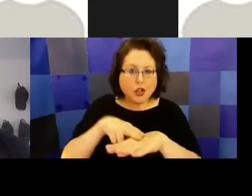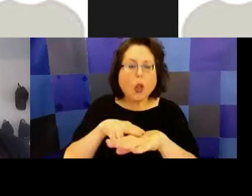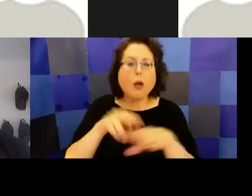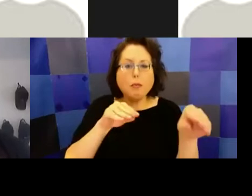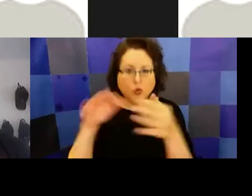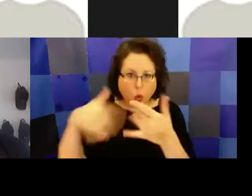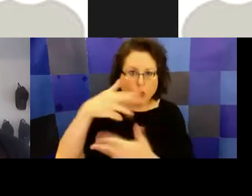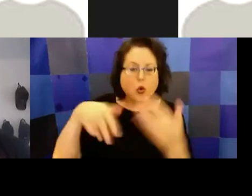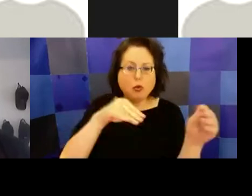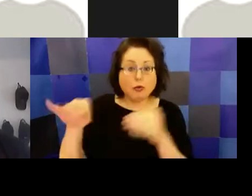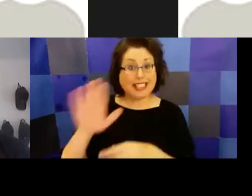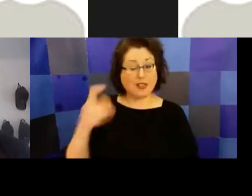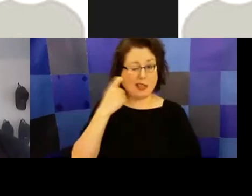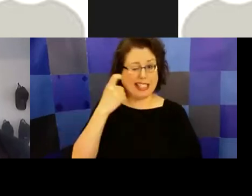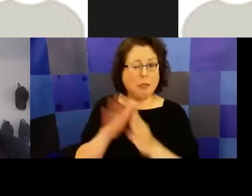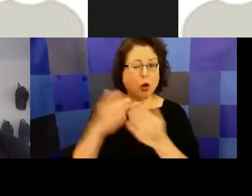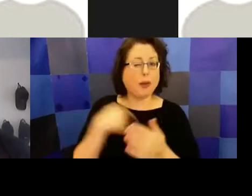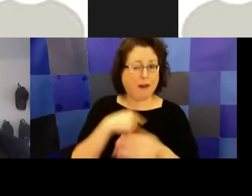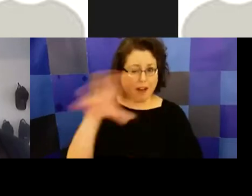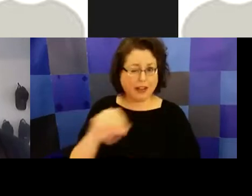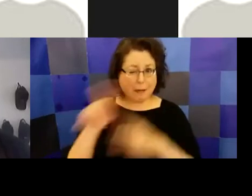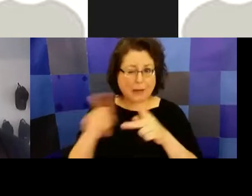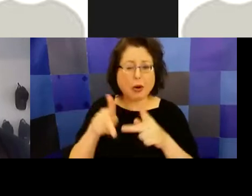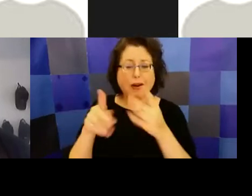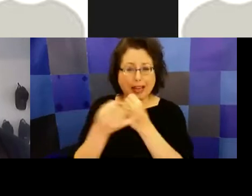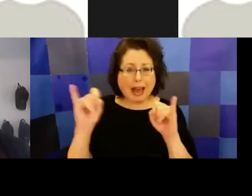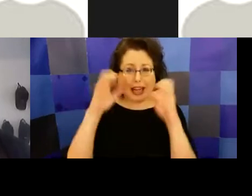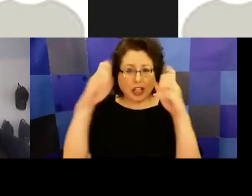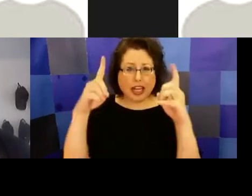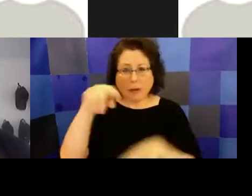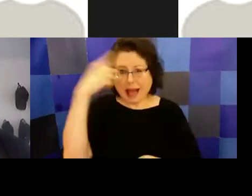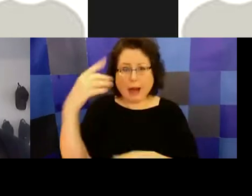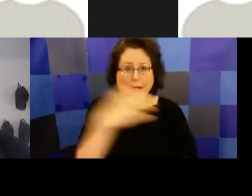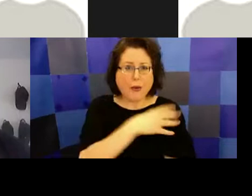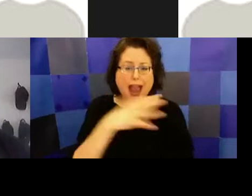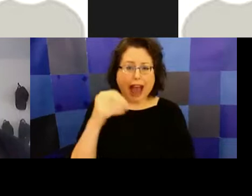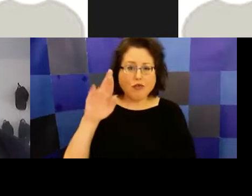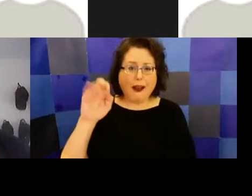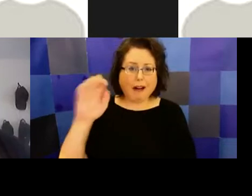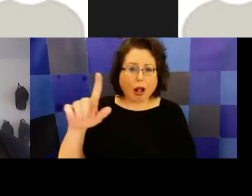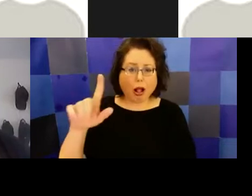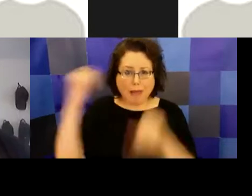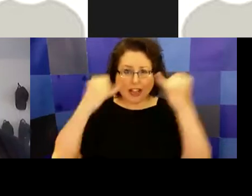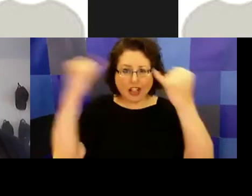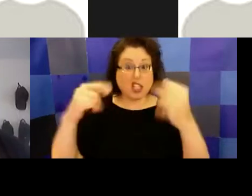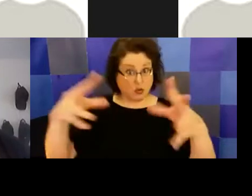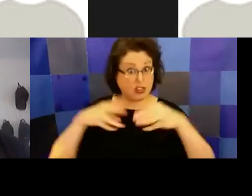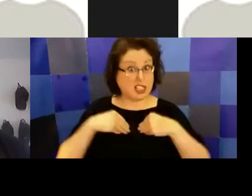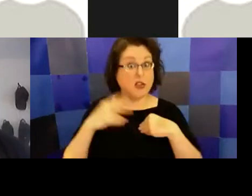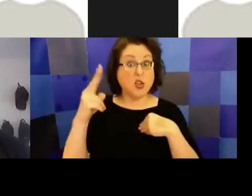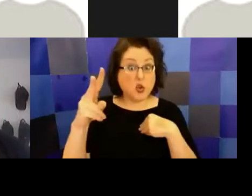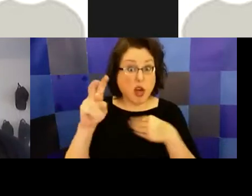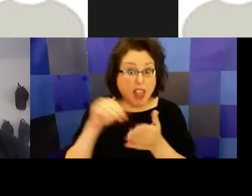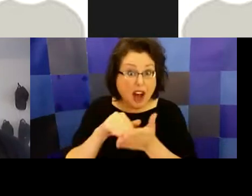an African People, Independent Education, Black Power and the Radical Imagination, has received 2016 Hooks